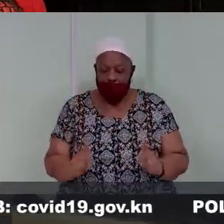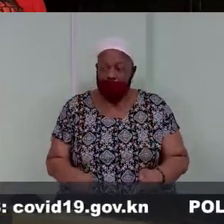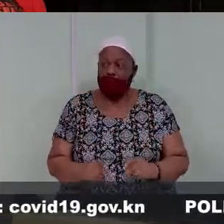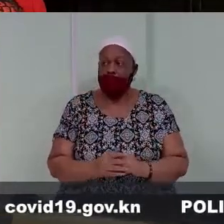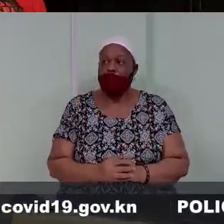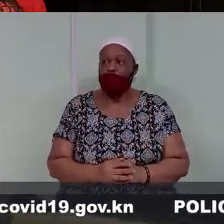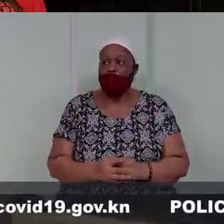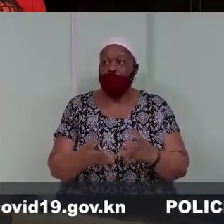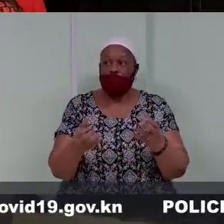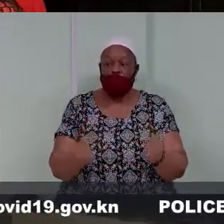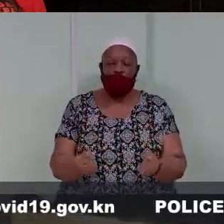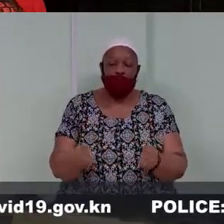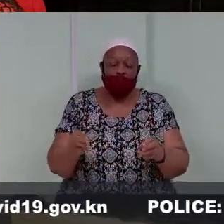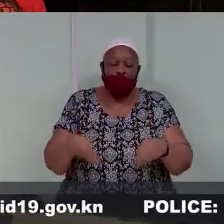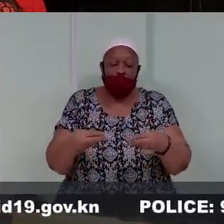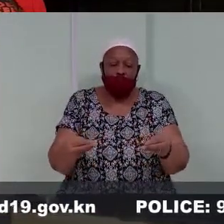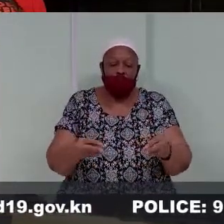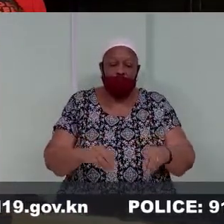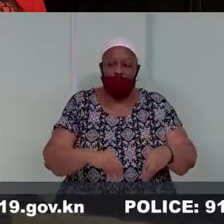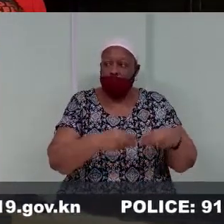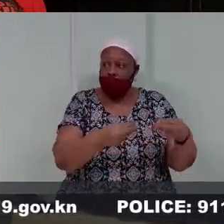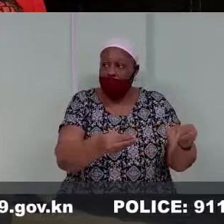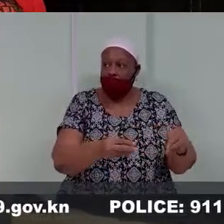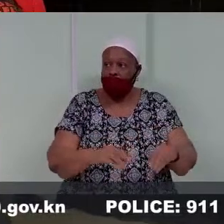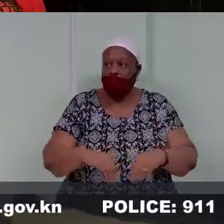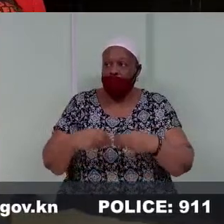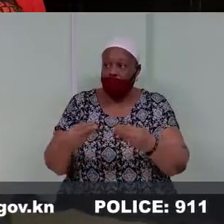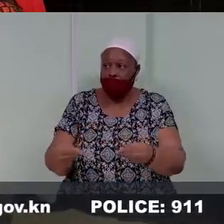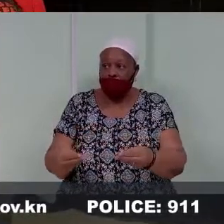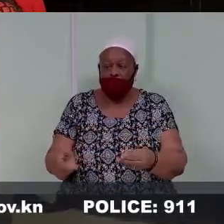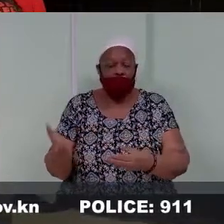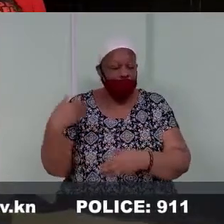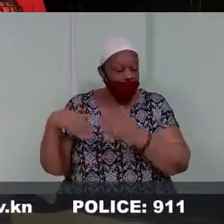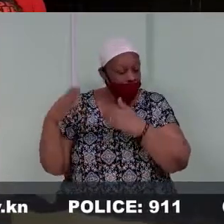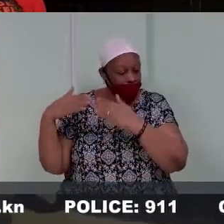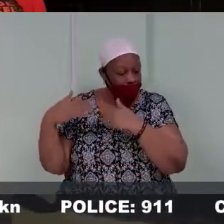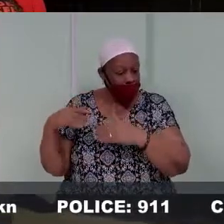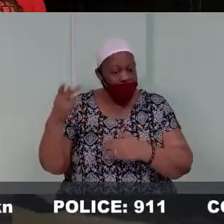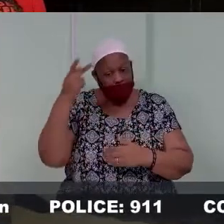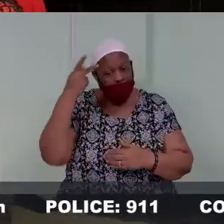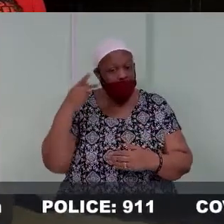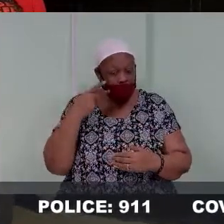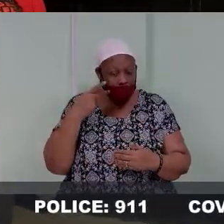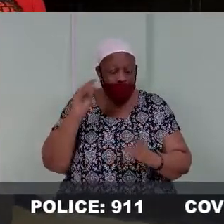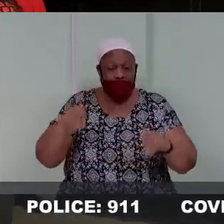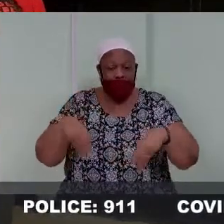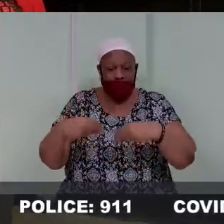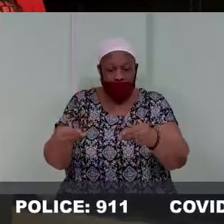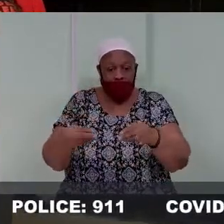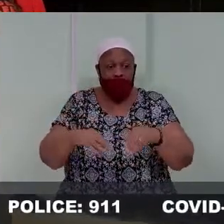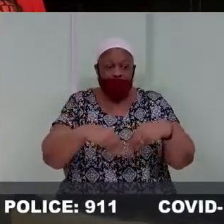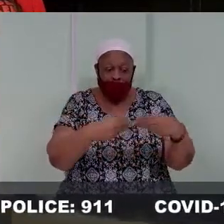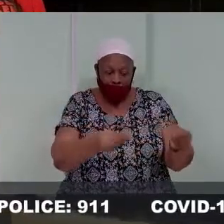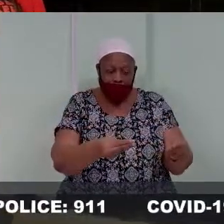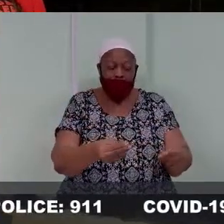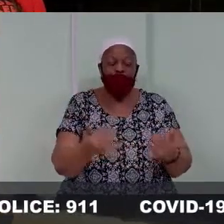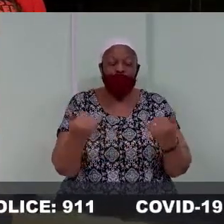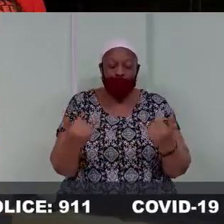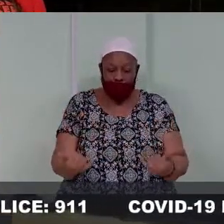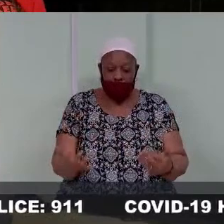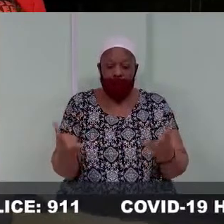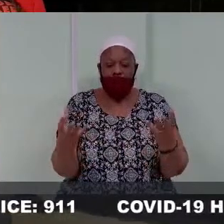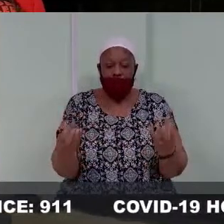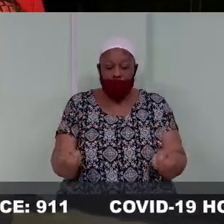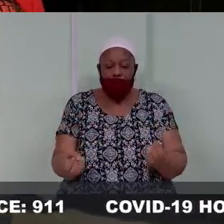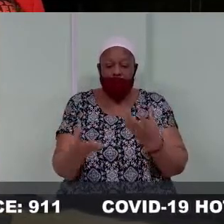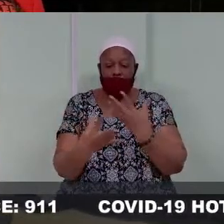have given, because my parents, especially my father, who started the business, have been known to be giving back to the community. So